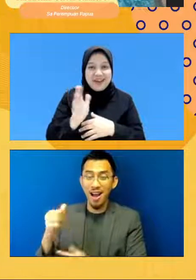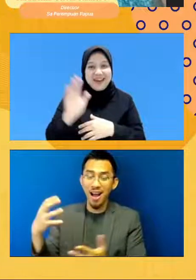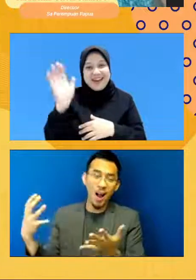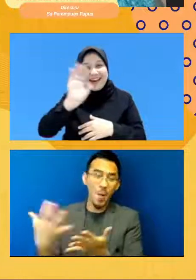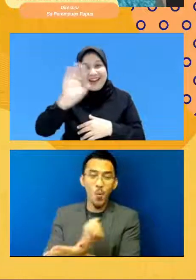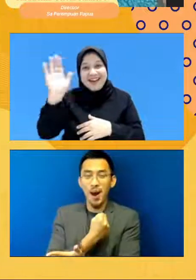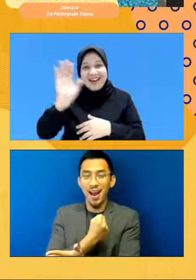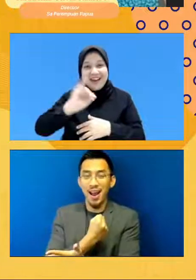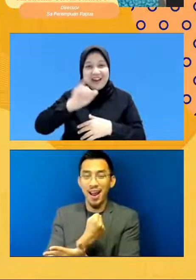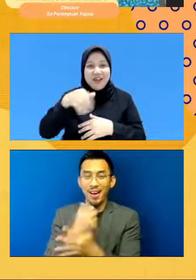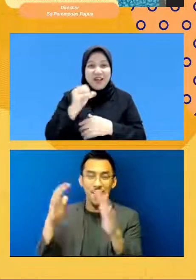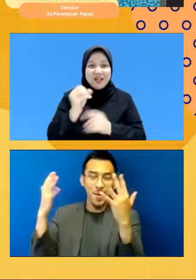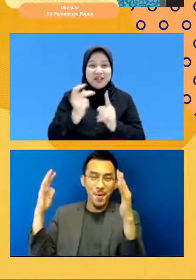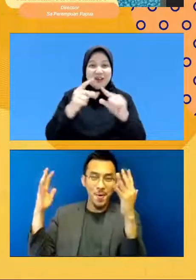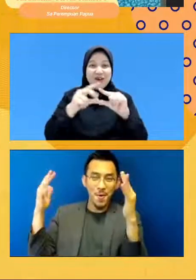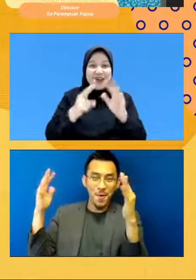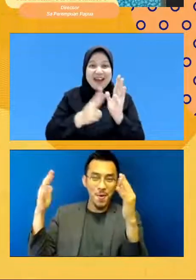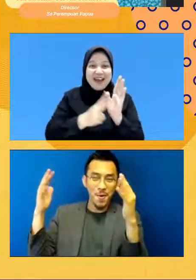Congratulations. So,